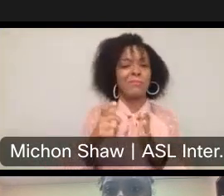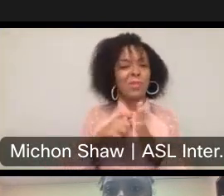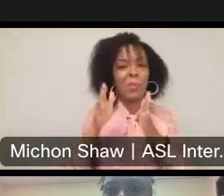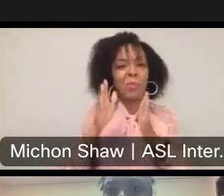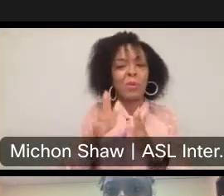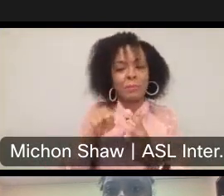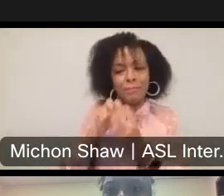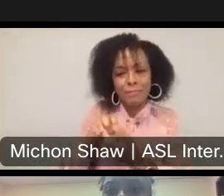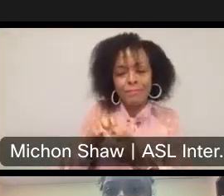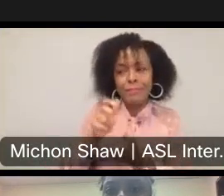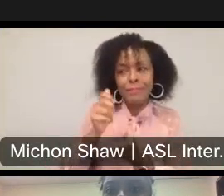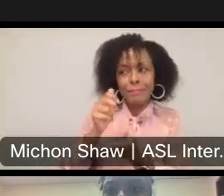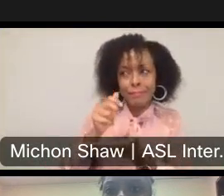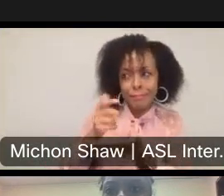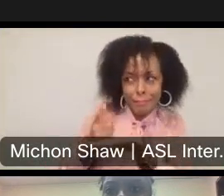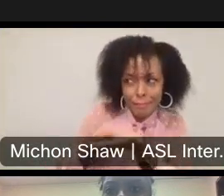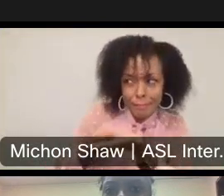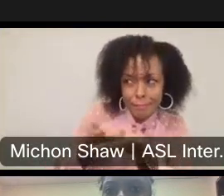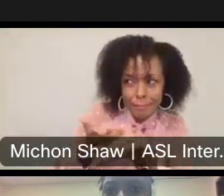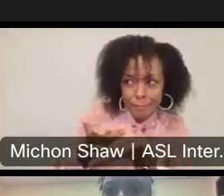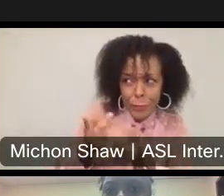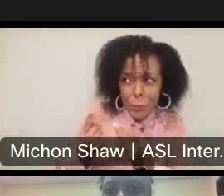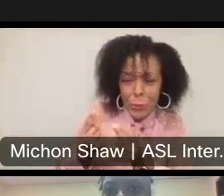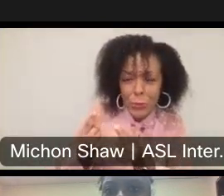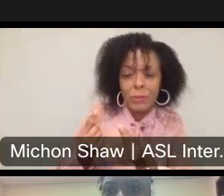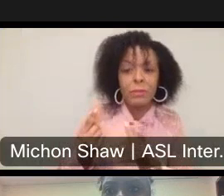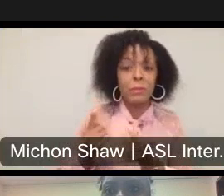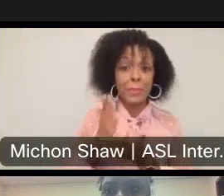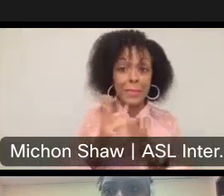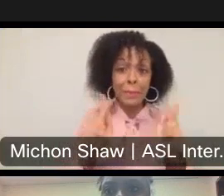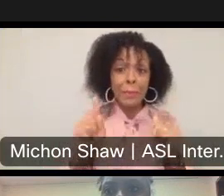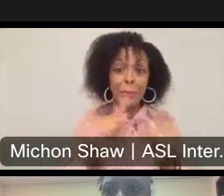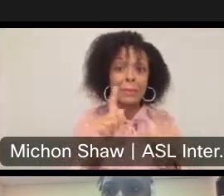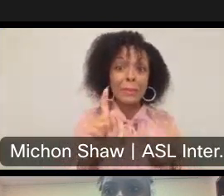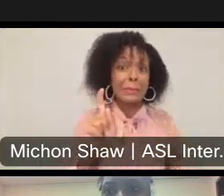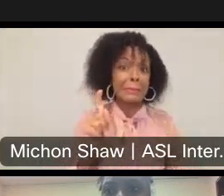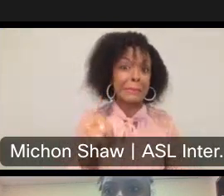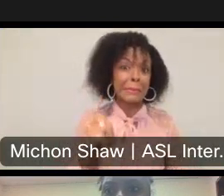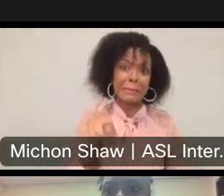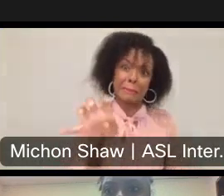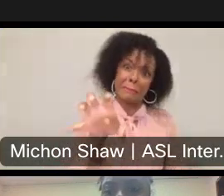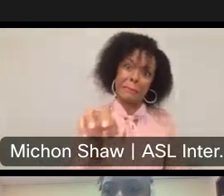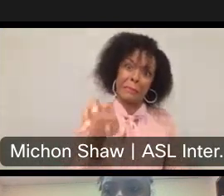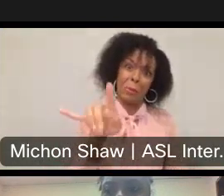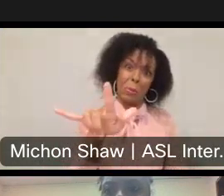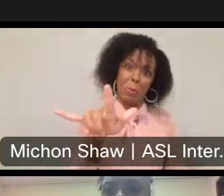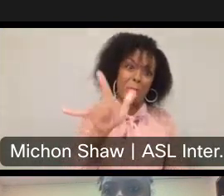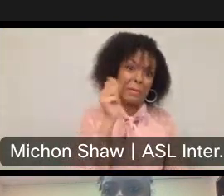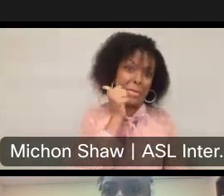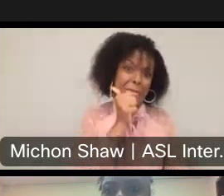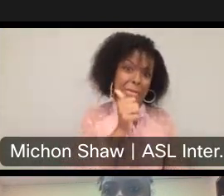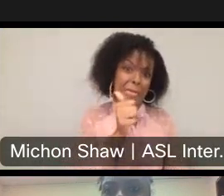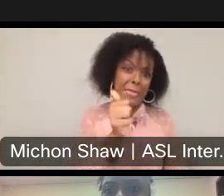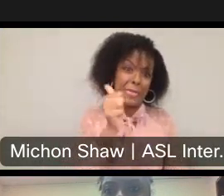Some people need it every day. Some might need it 2 or 3 times a week. So it depends on the scalp